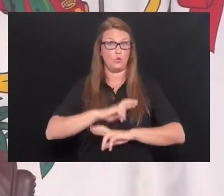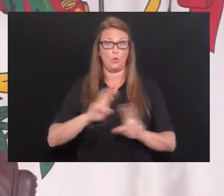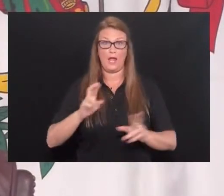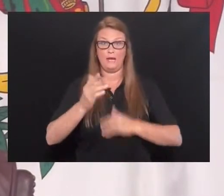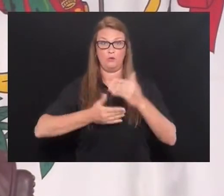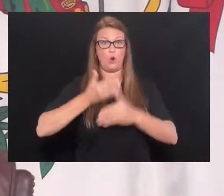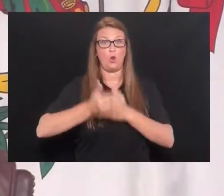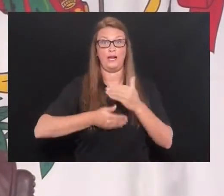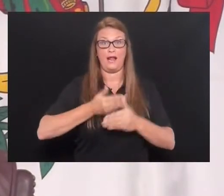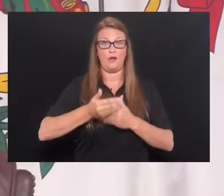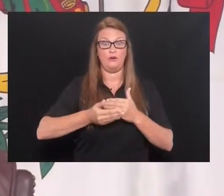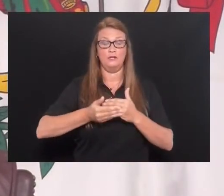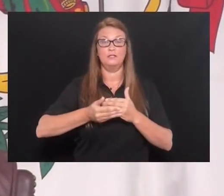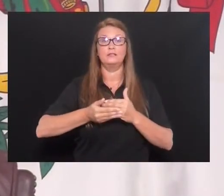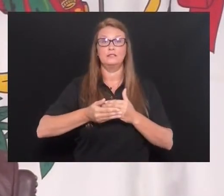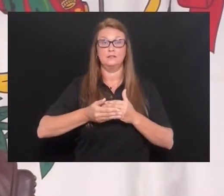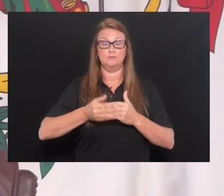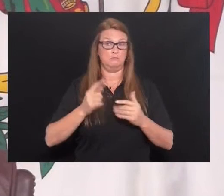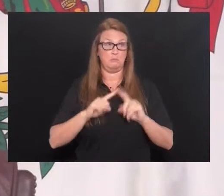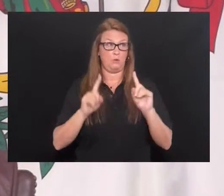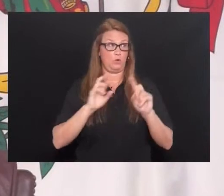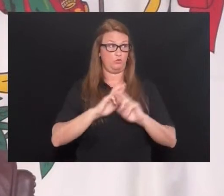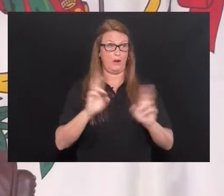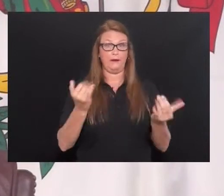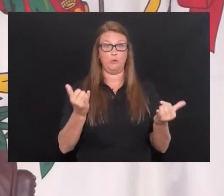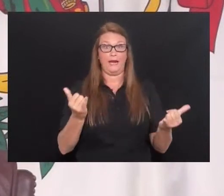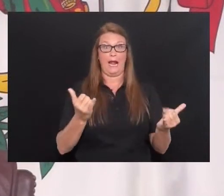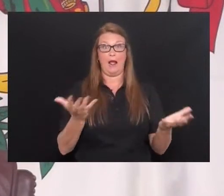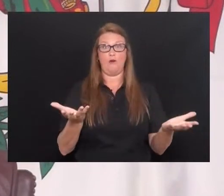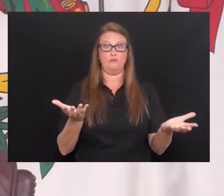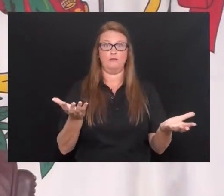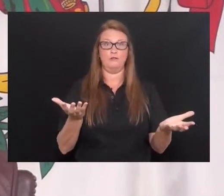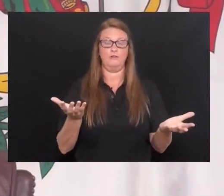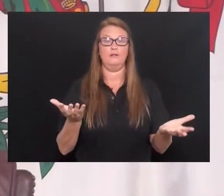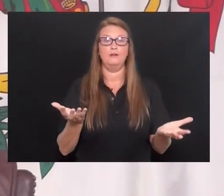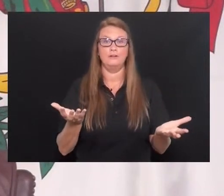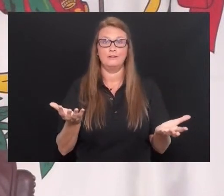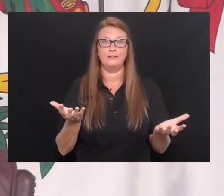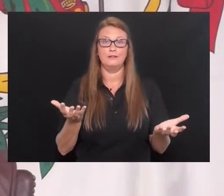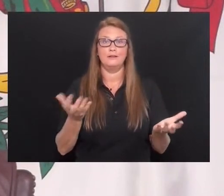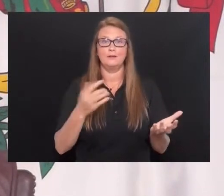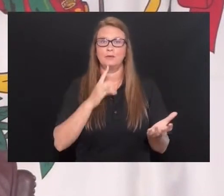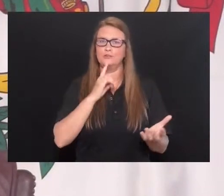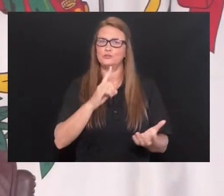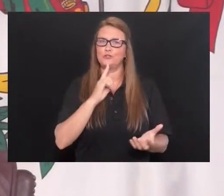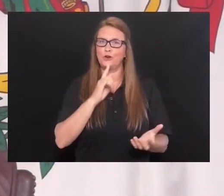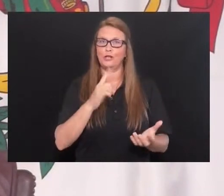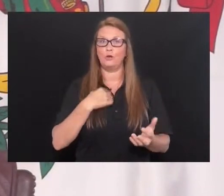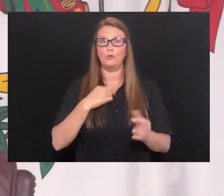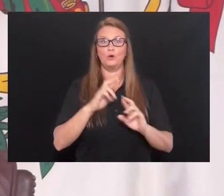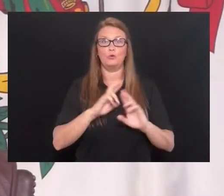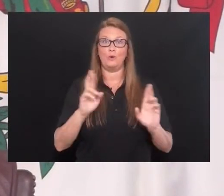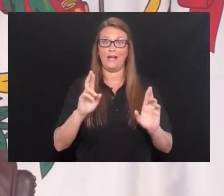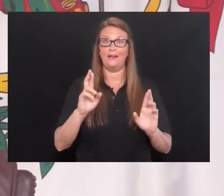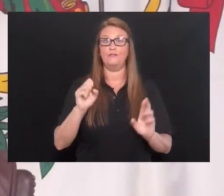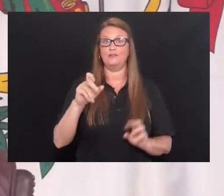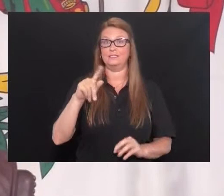ready. We're ready right now, but surely to goodness we'll be in full motion on the 20th, but it